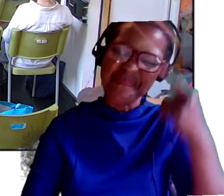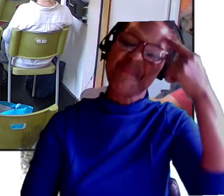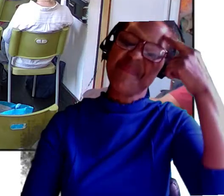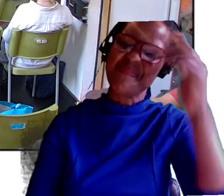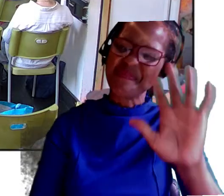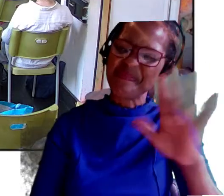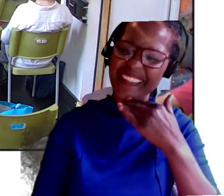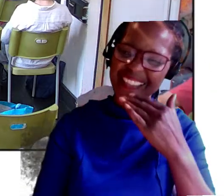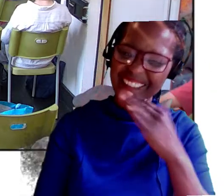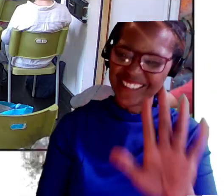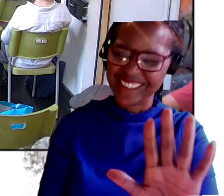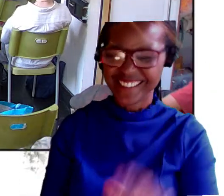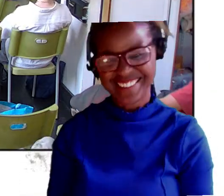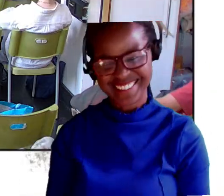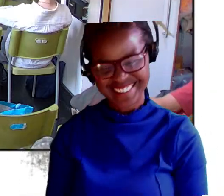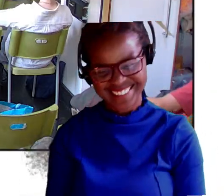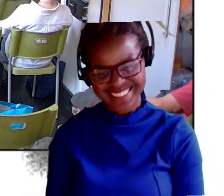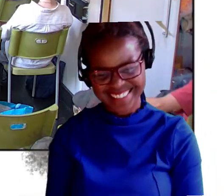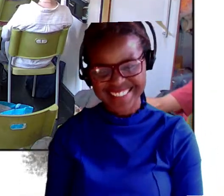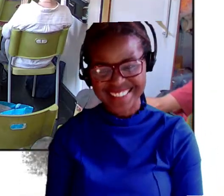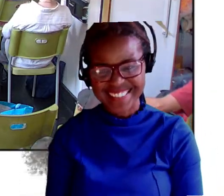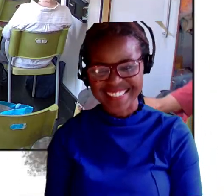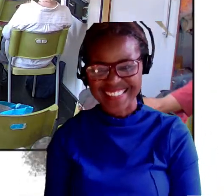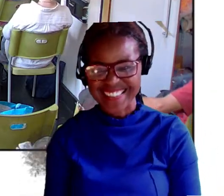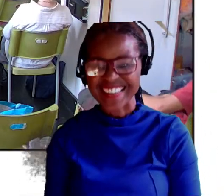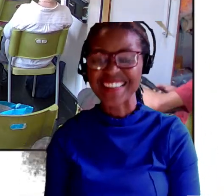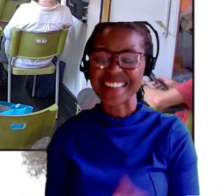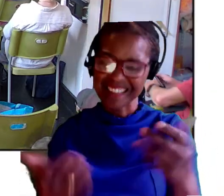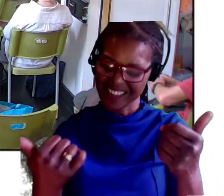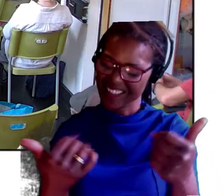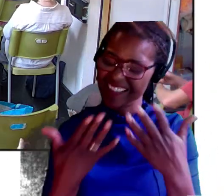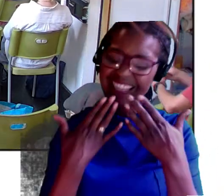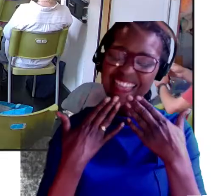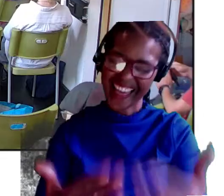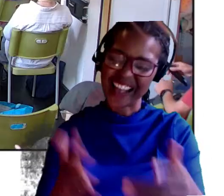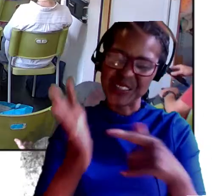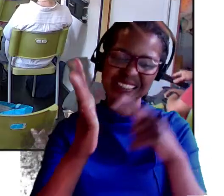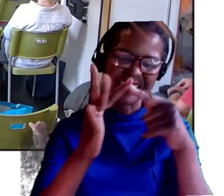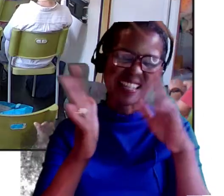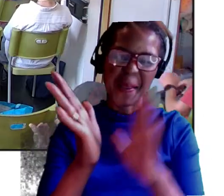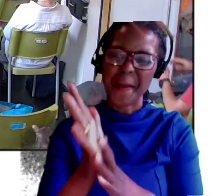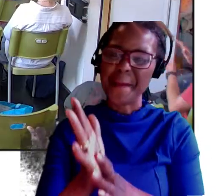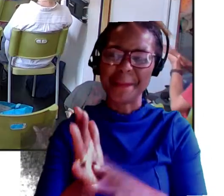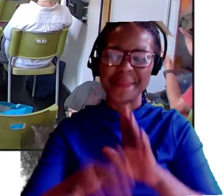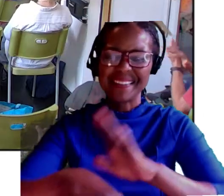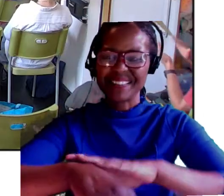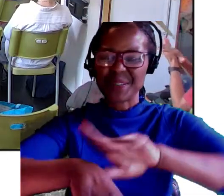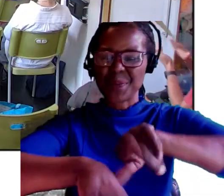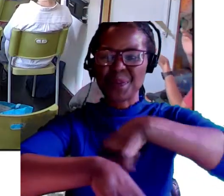All right, and that is probably all we got time for today, so please do join me in saying thank you to Tim.